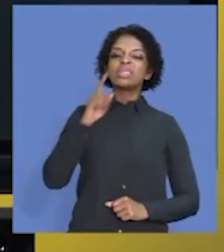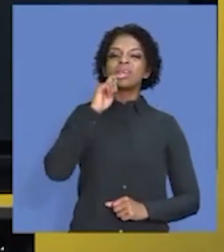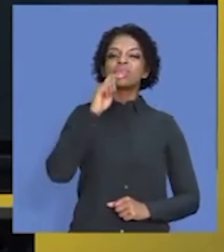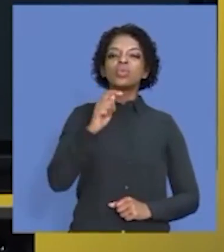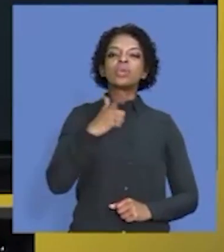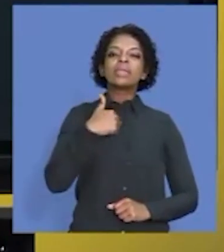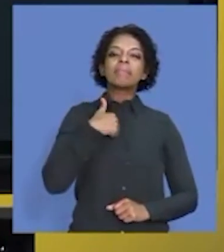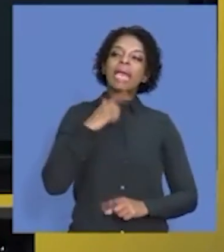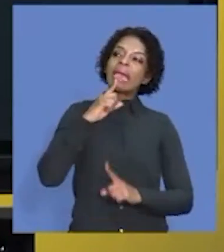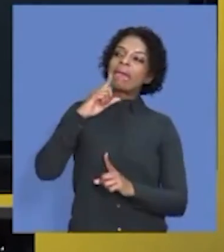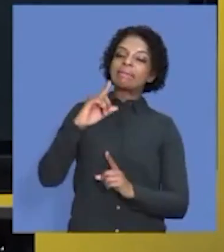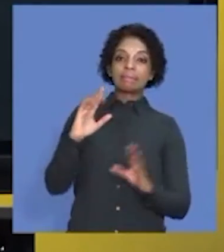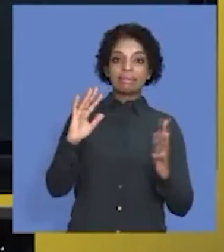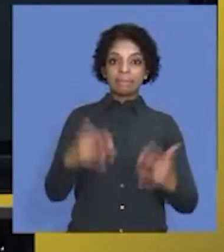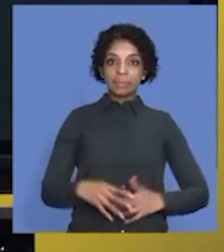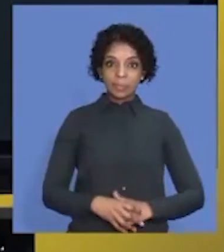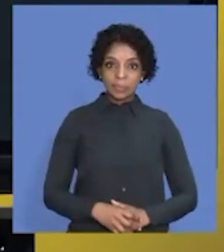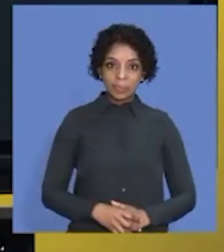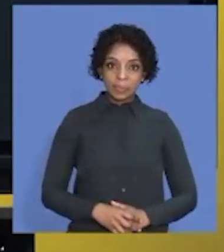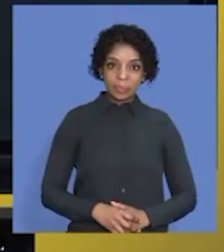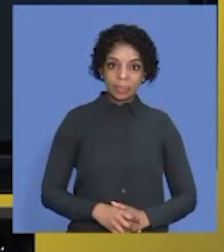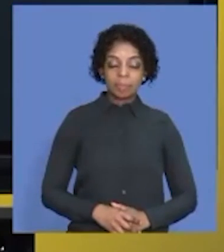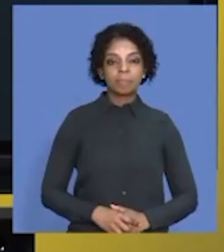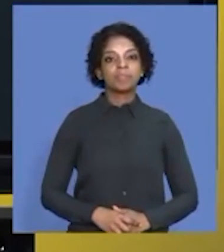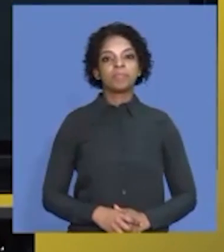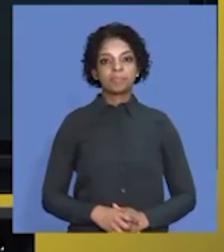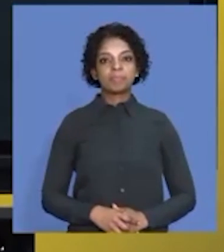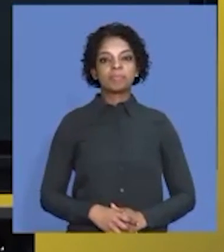it. The secret